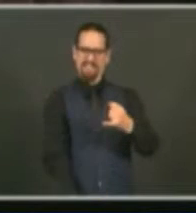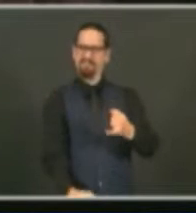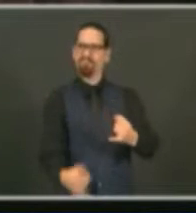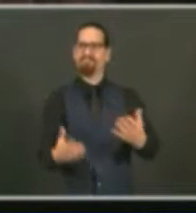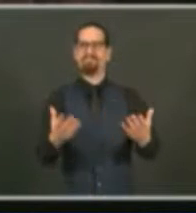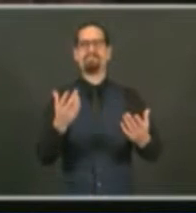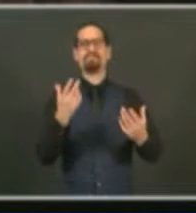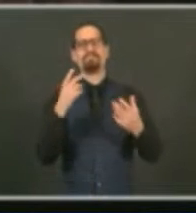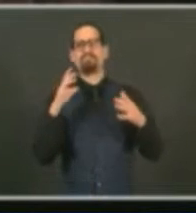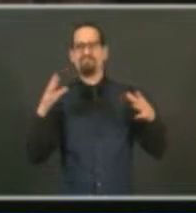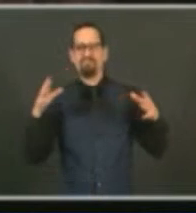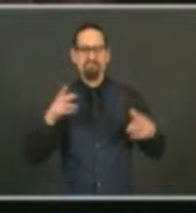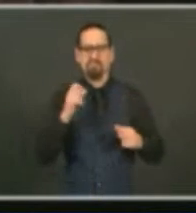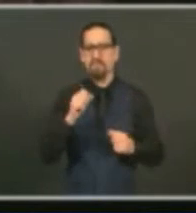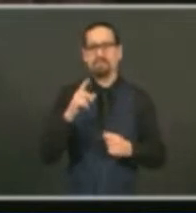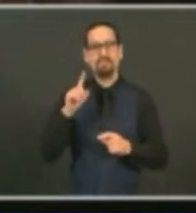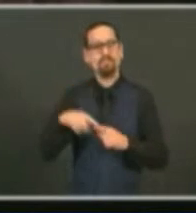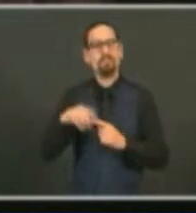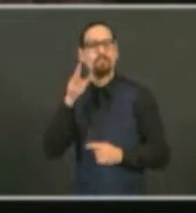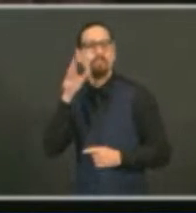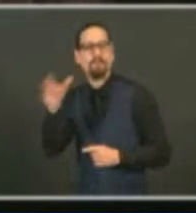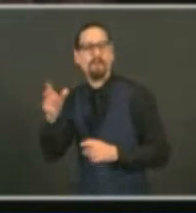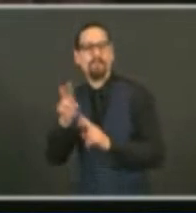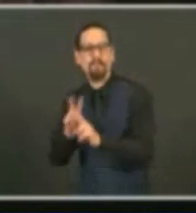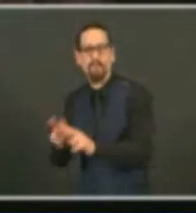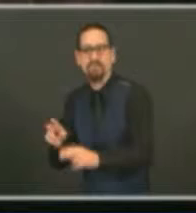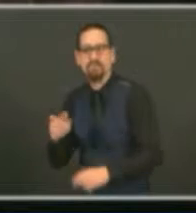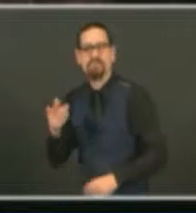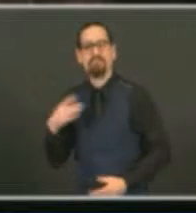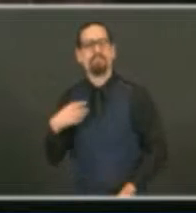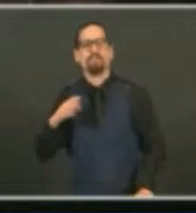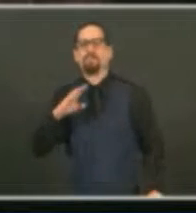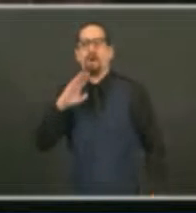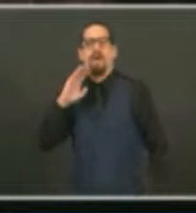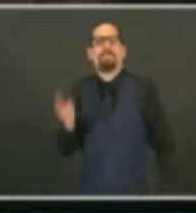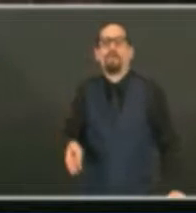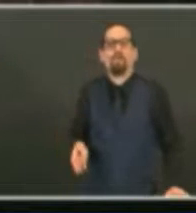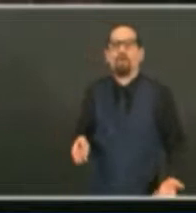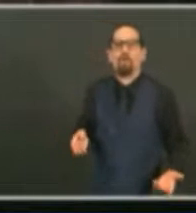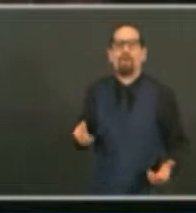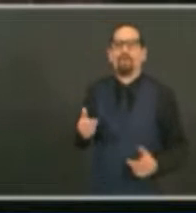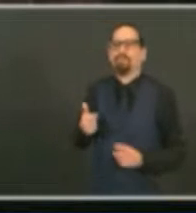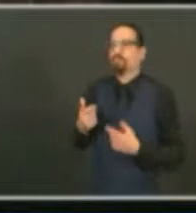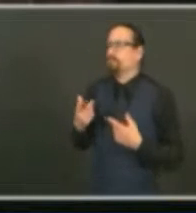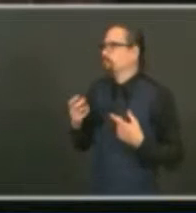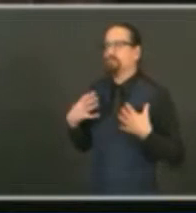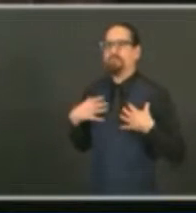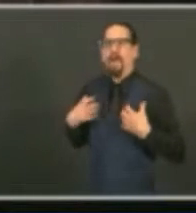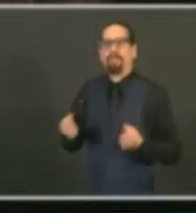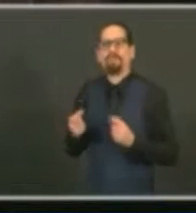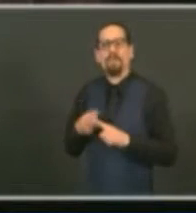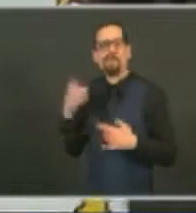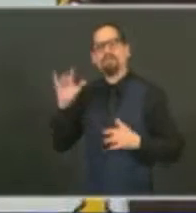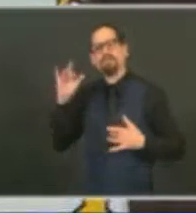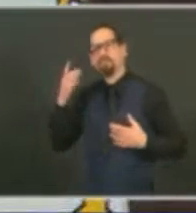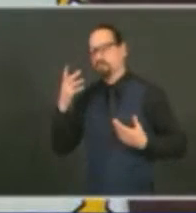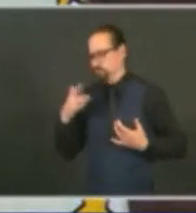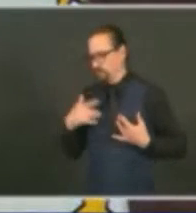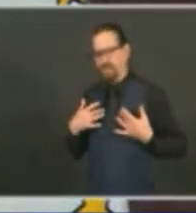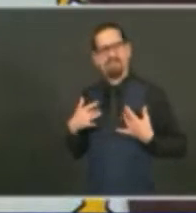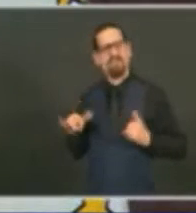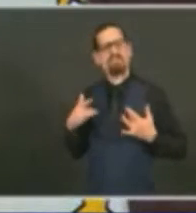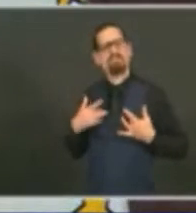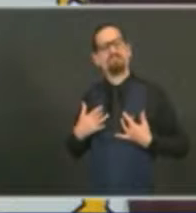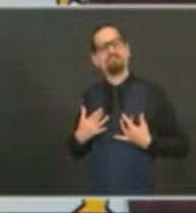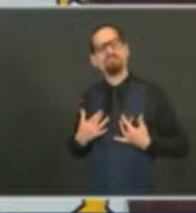her grandmother's funeral. She has never gotten over that. And it's been a lot of years. Yeah. No, I hear you. First of all, here's what I